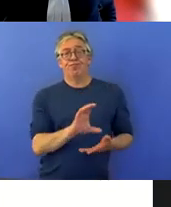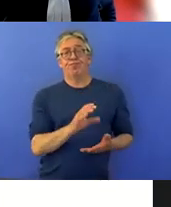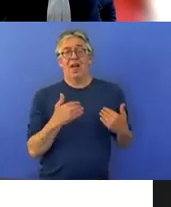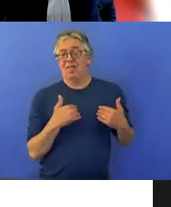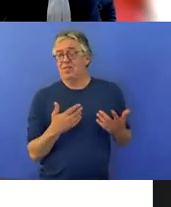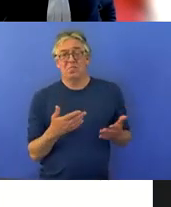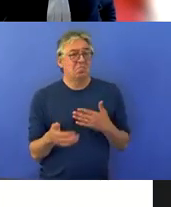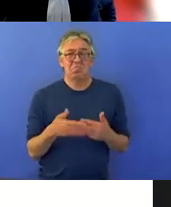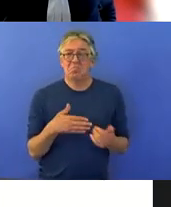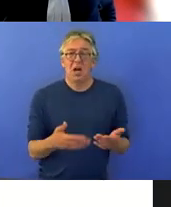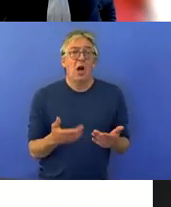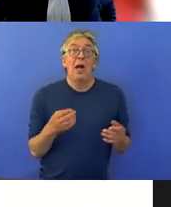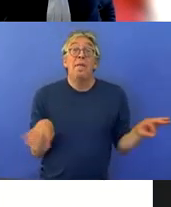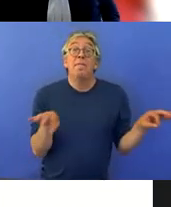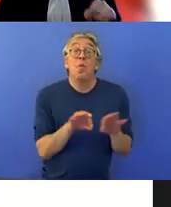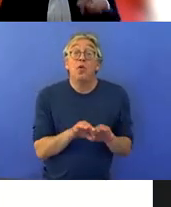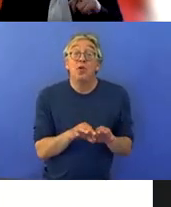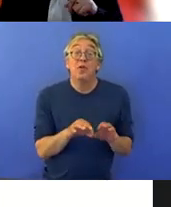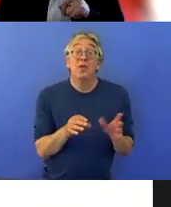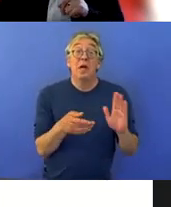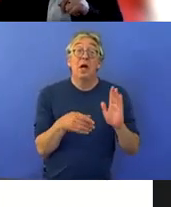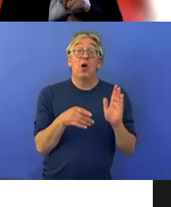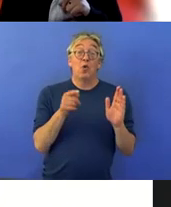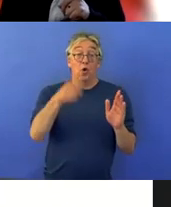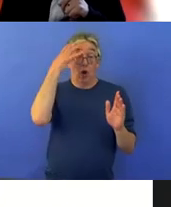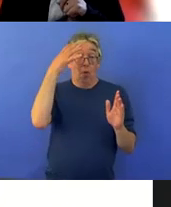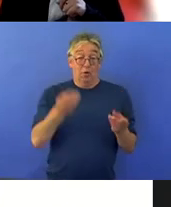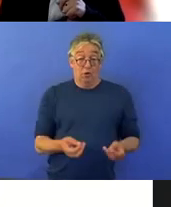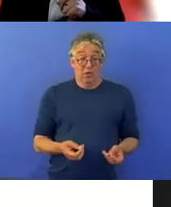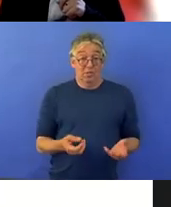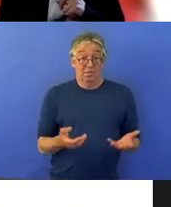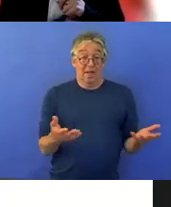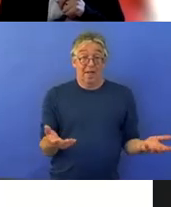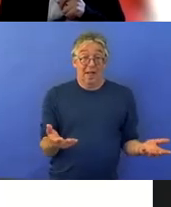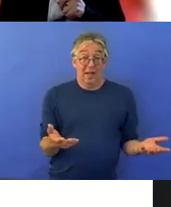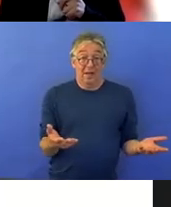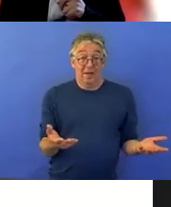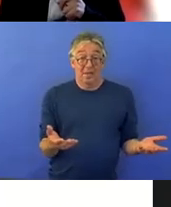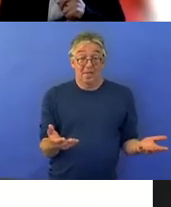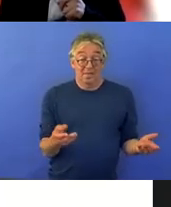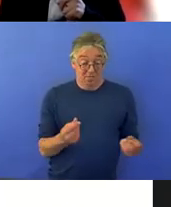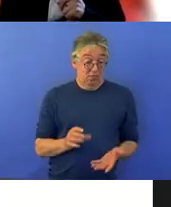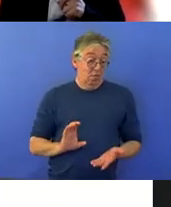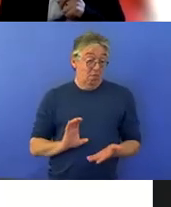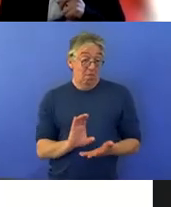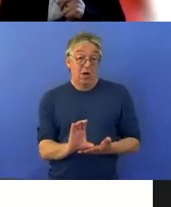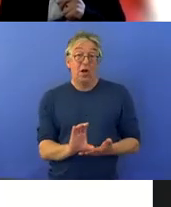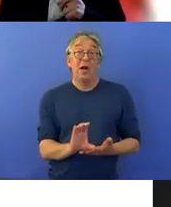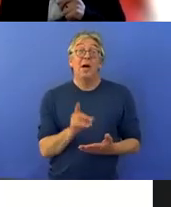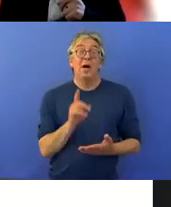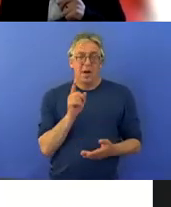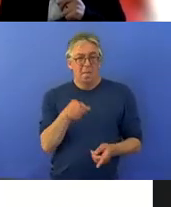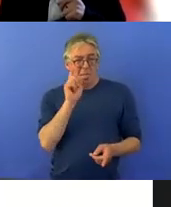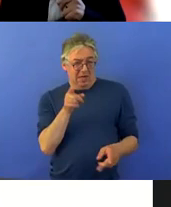much for clarifying this. I will give now the floor to Wendy. She wanted to respond to the